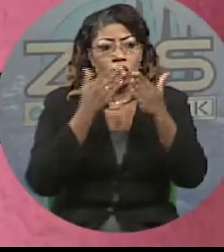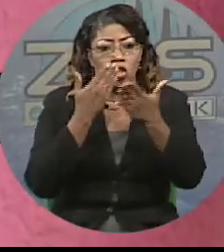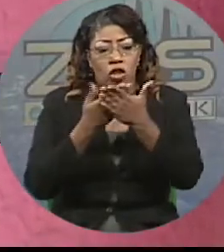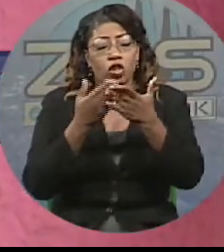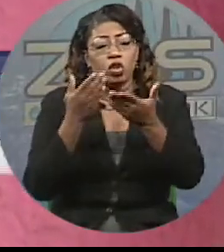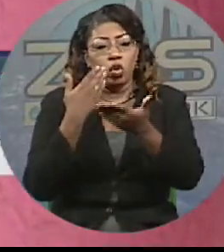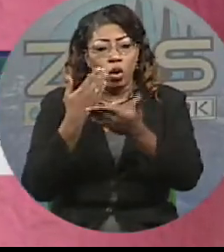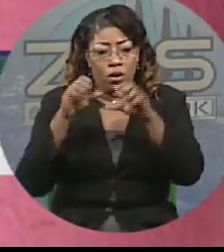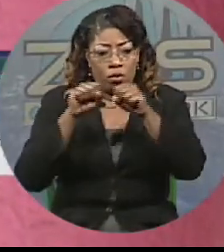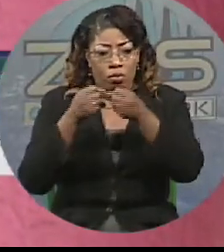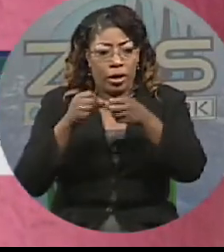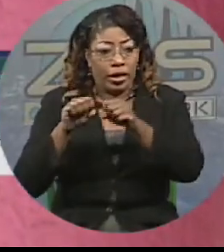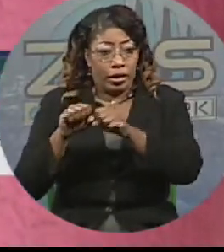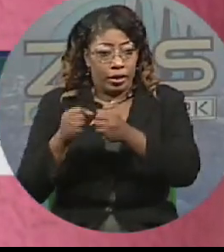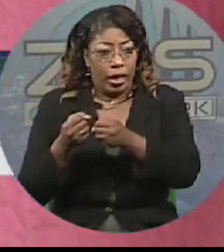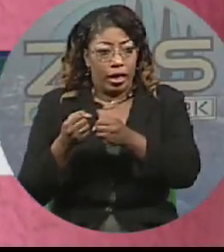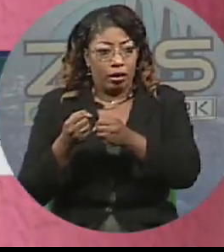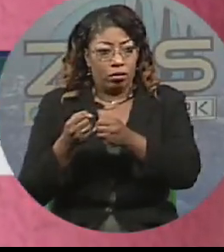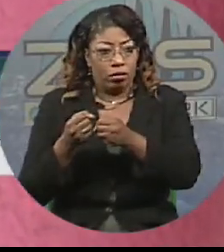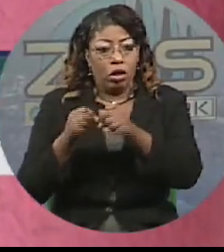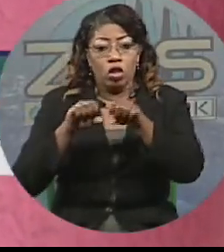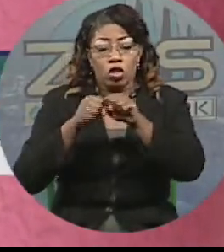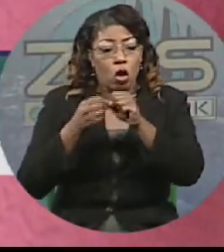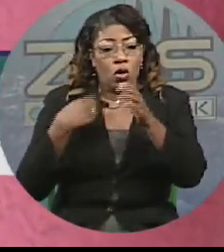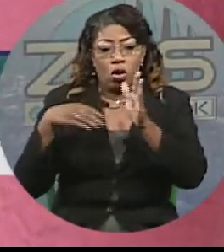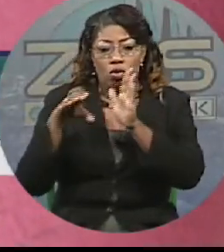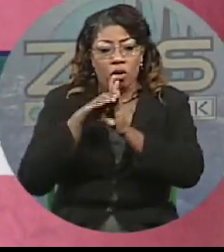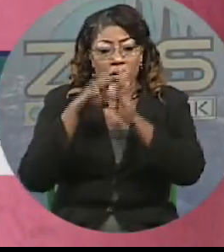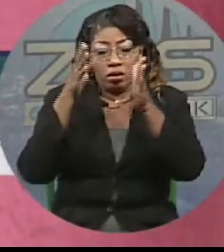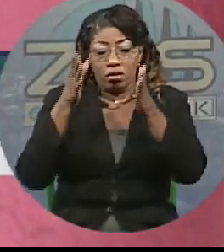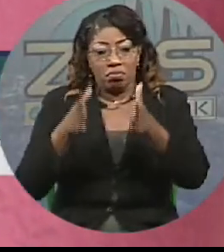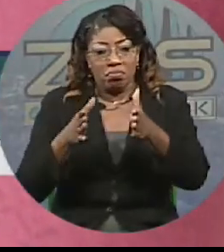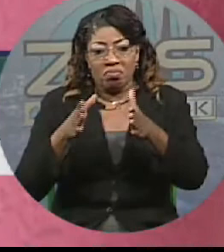break down that the criminal cannot